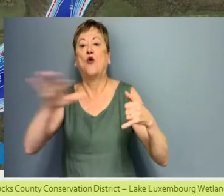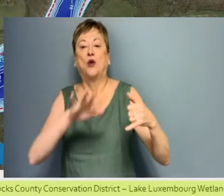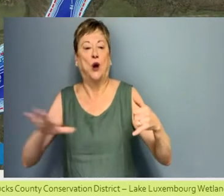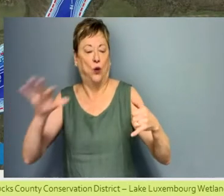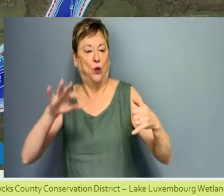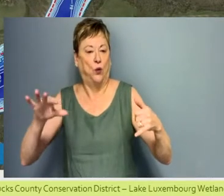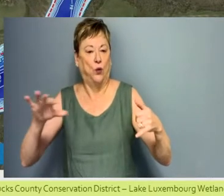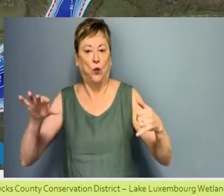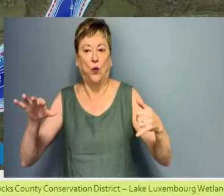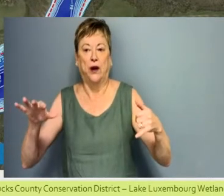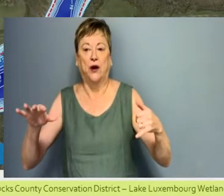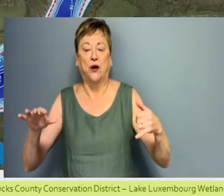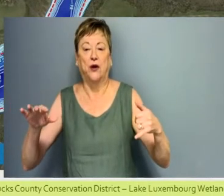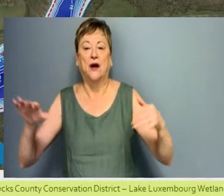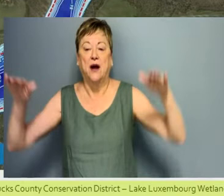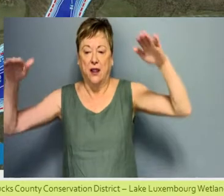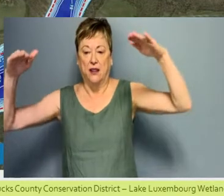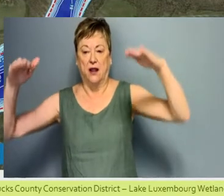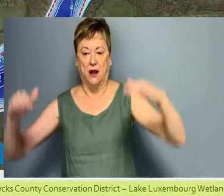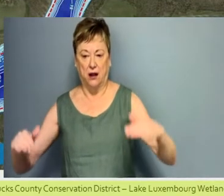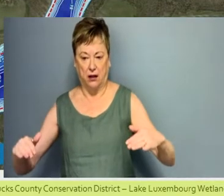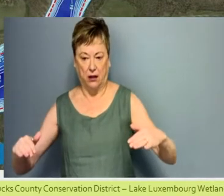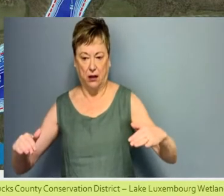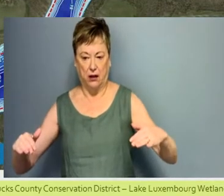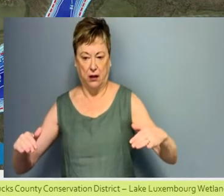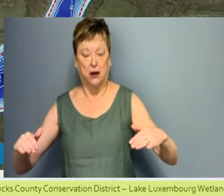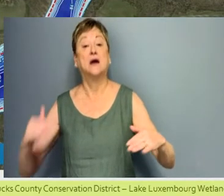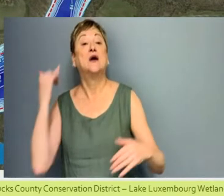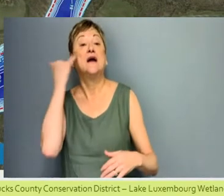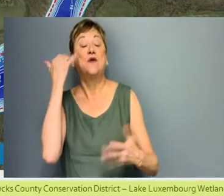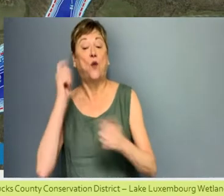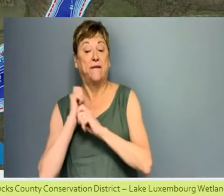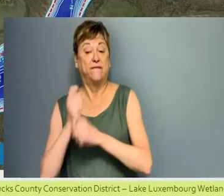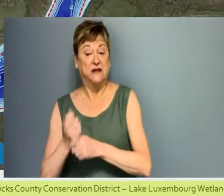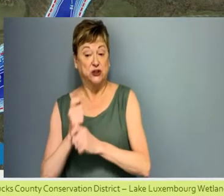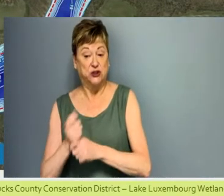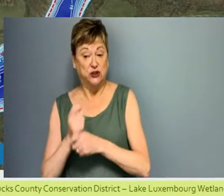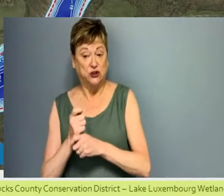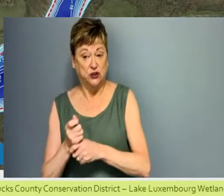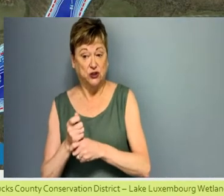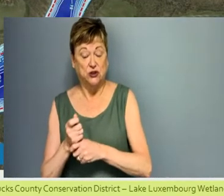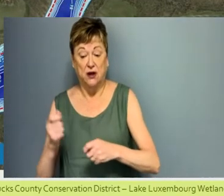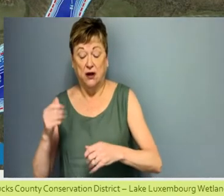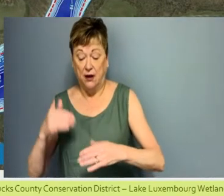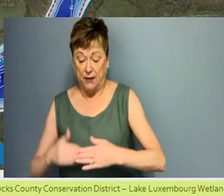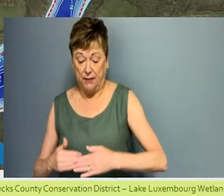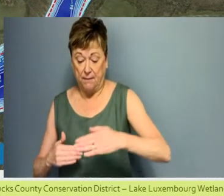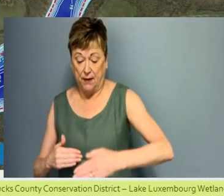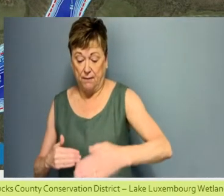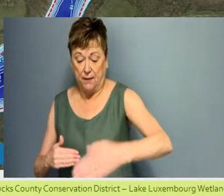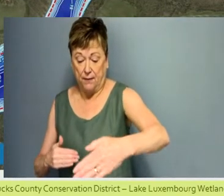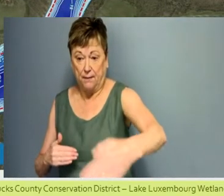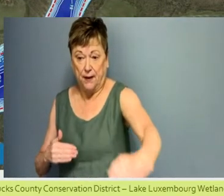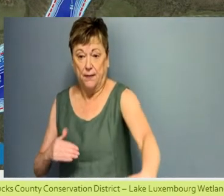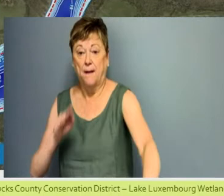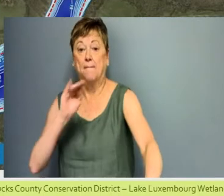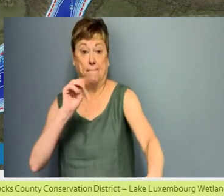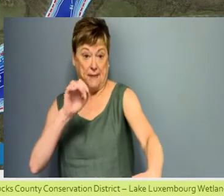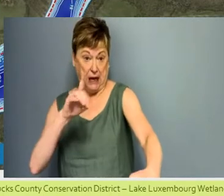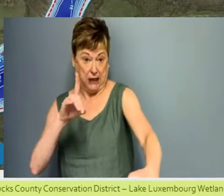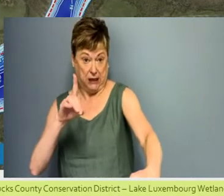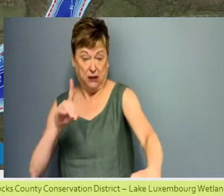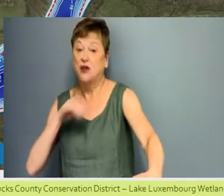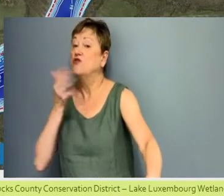drawdown shoreline will be. So a fisherman wants to go cast, there may be 4 or 5 feet of mud between the grassy